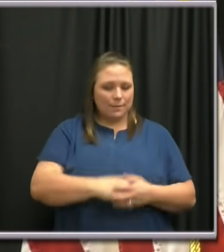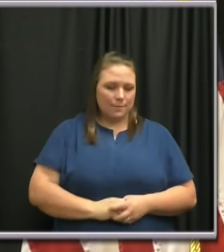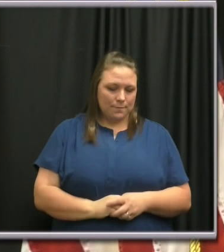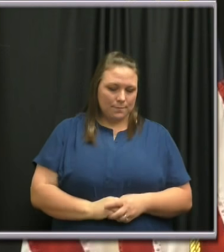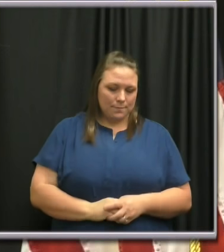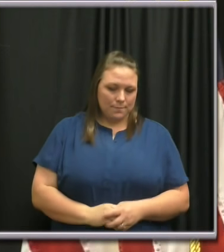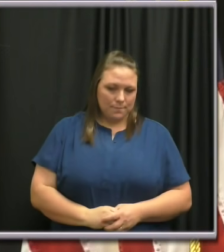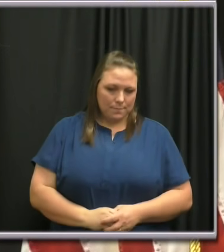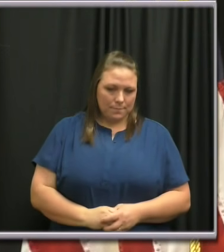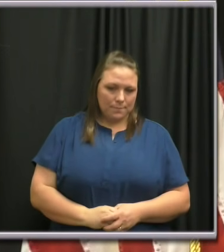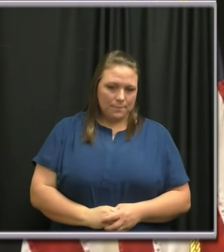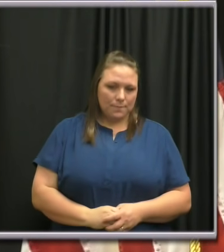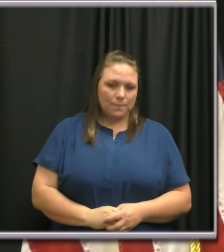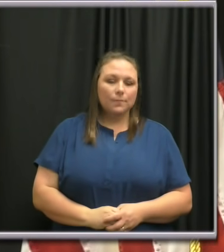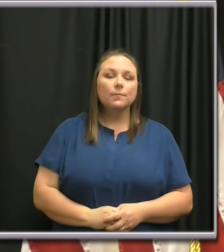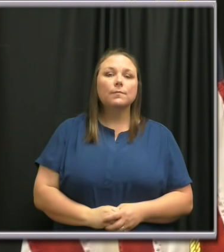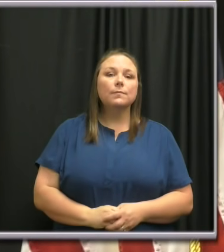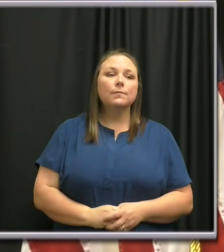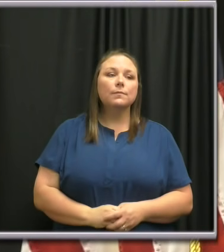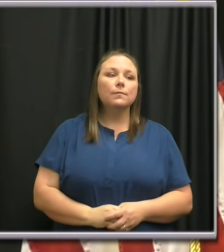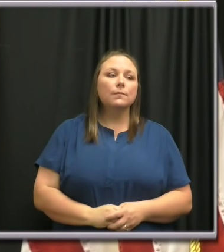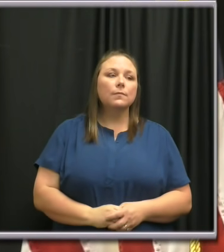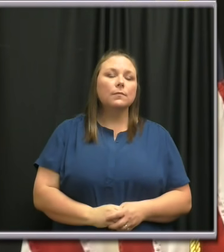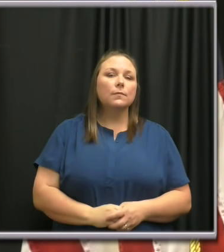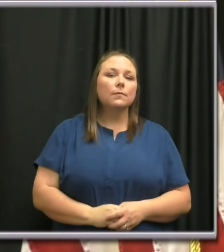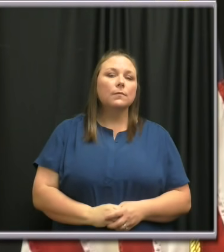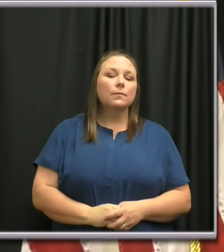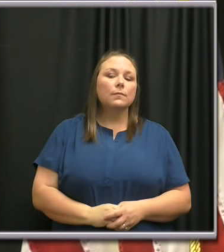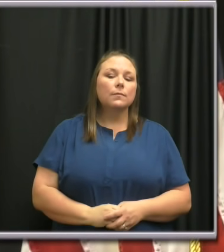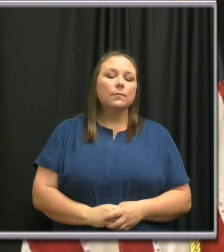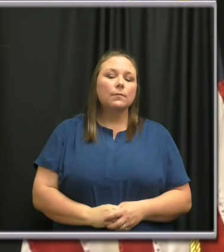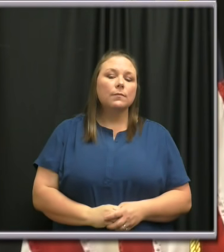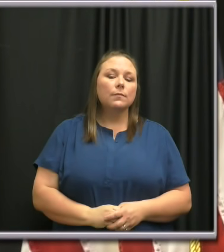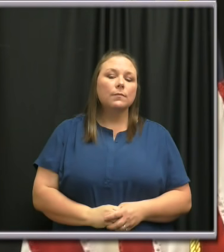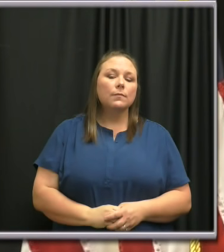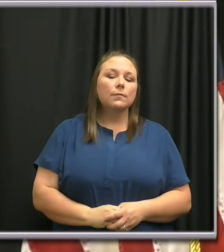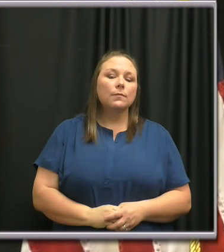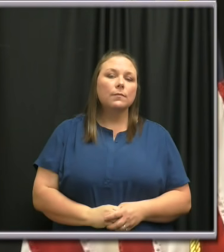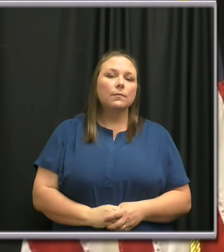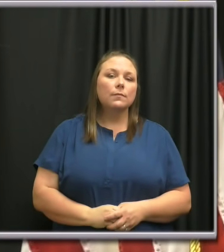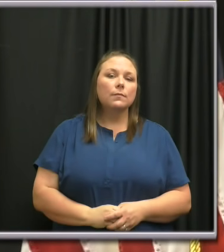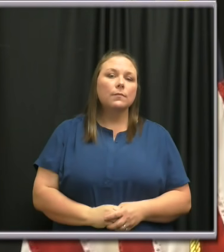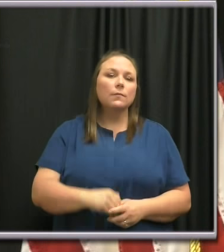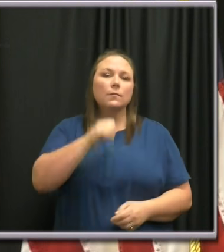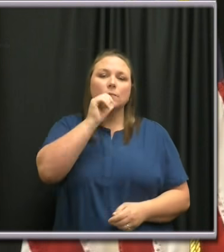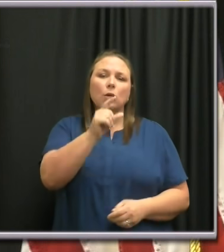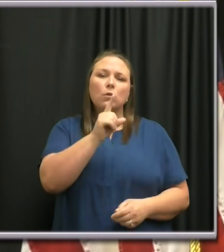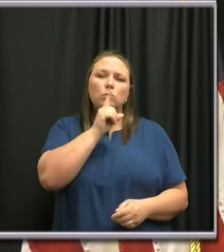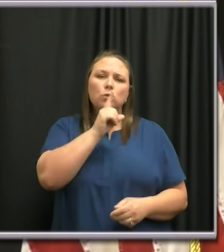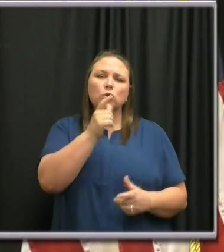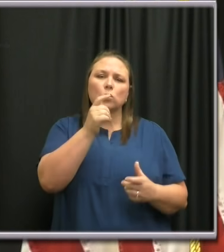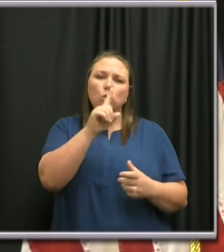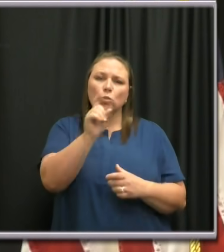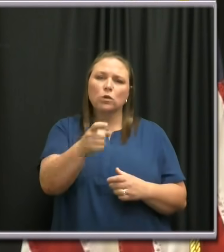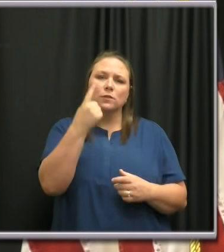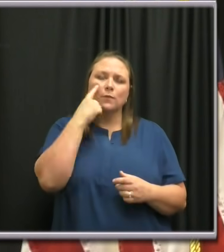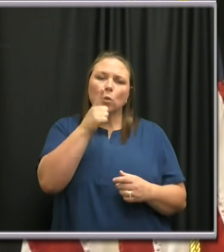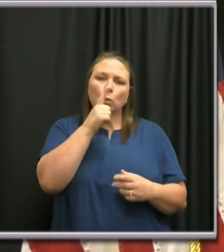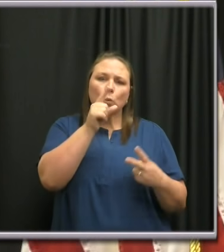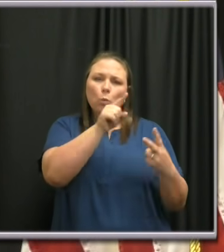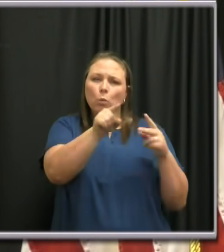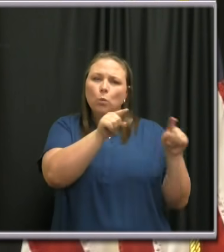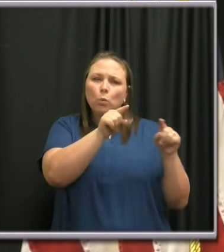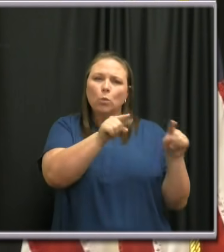of our questions. I don't know if this is a question for your epidemiologist or for Dr. Jahangir,